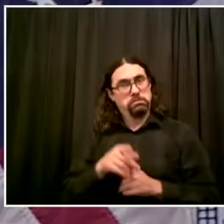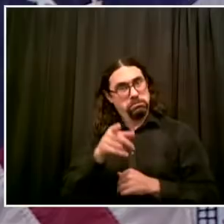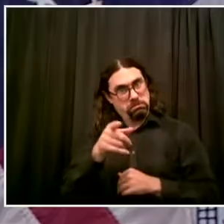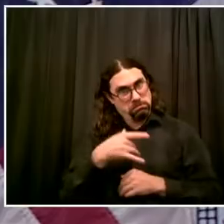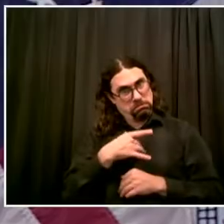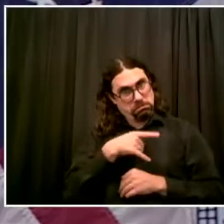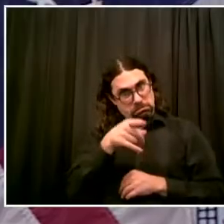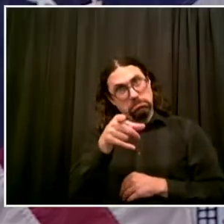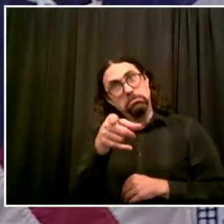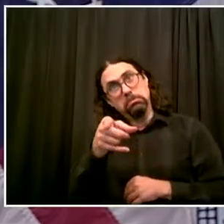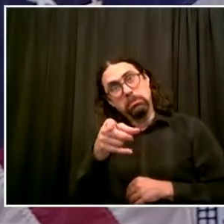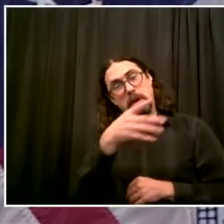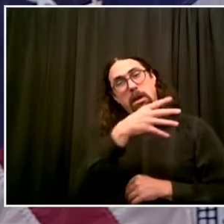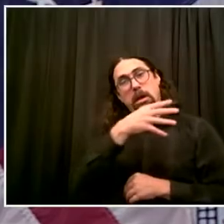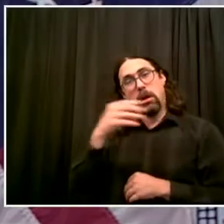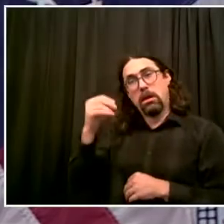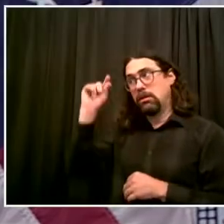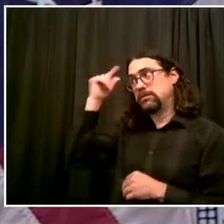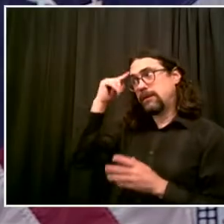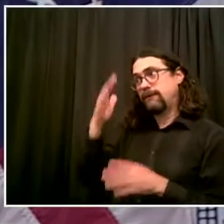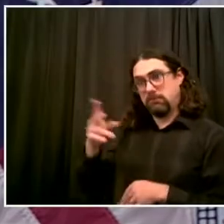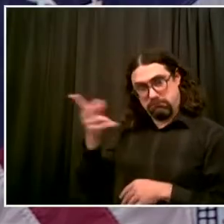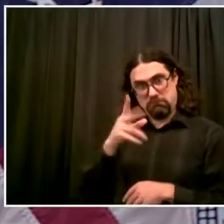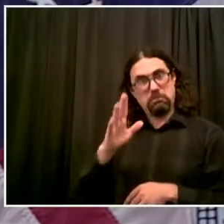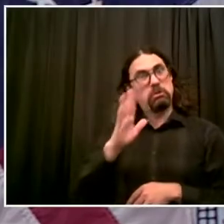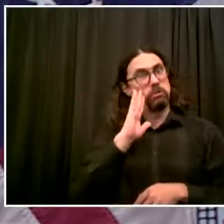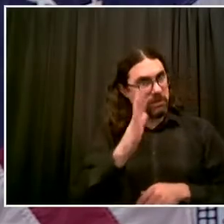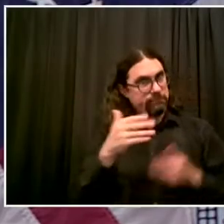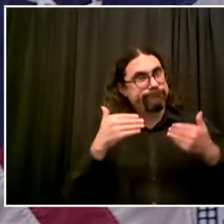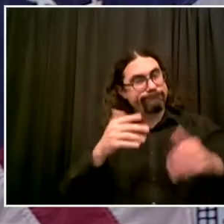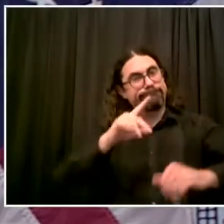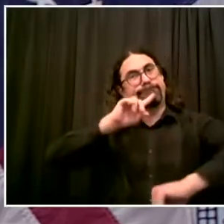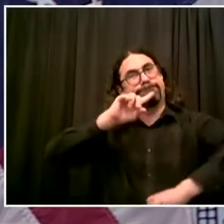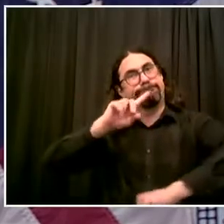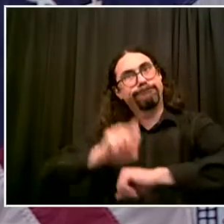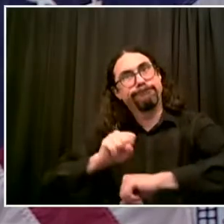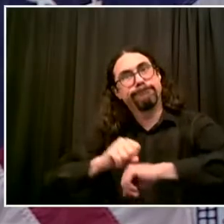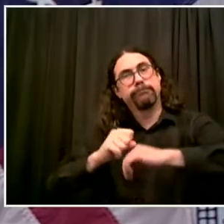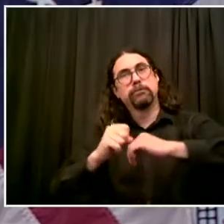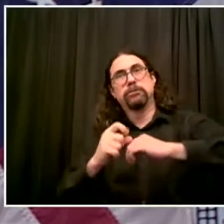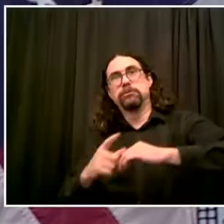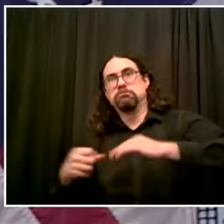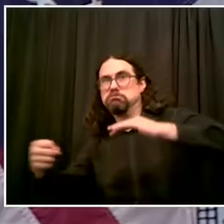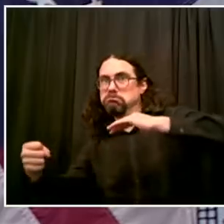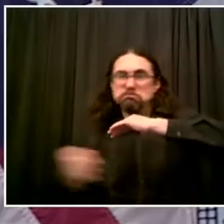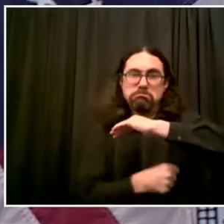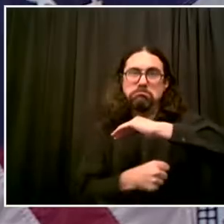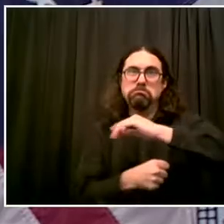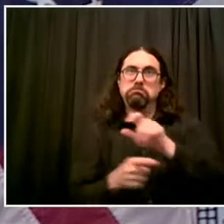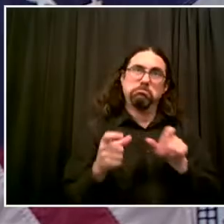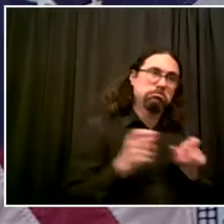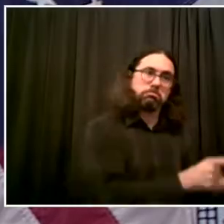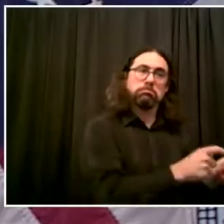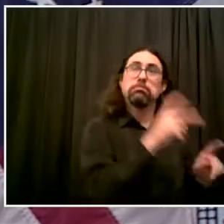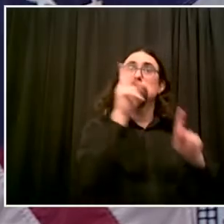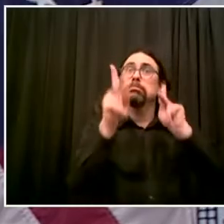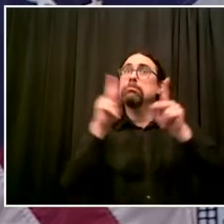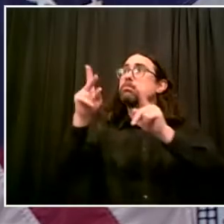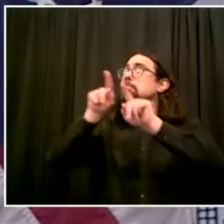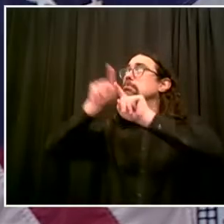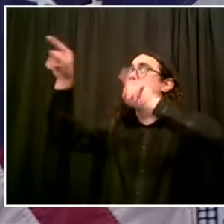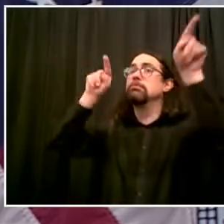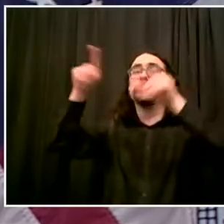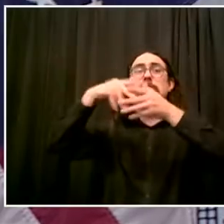of these places, it seems like it would be a danger to let them into New York. I do. That's certainly my impression from